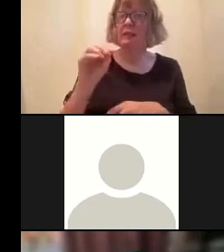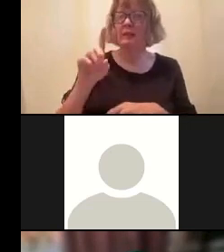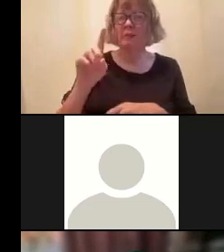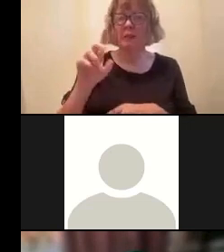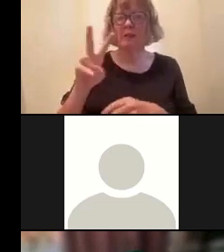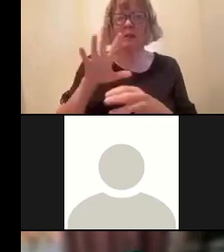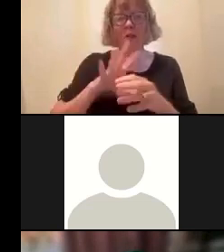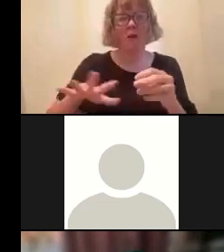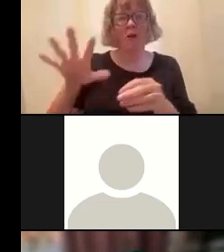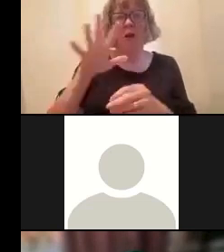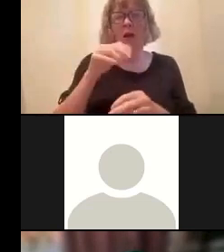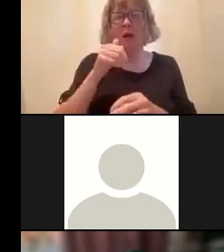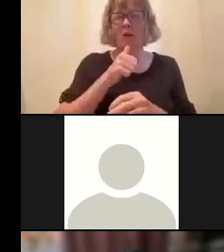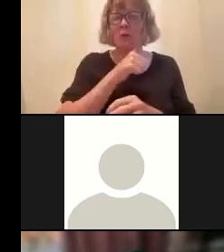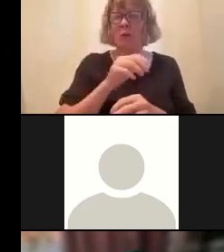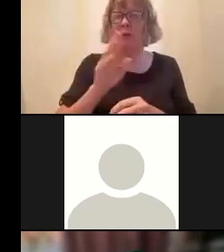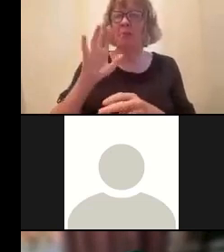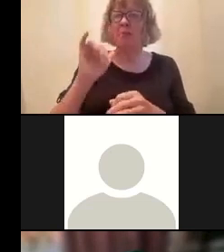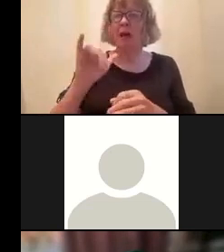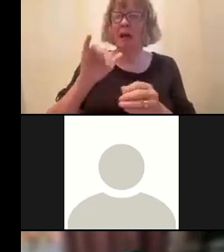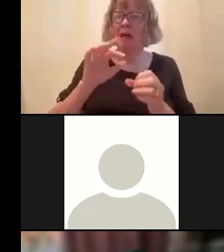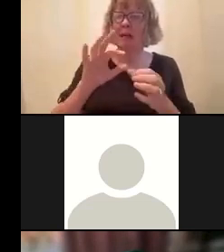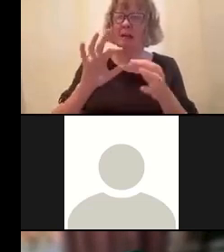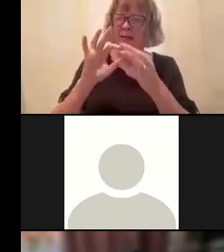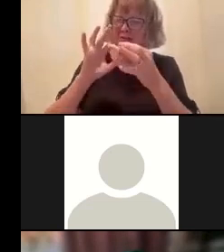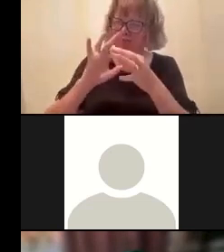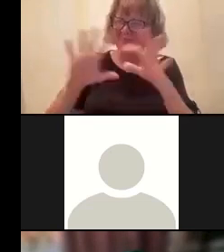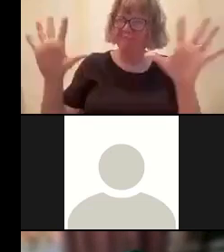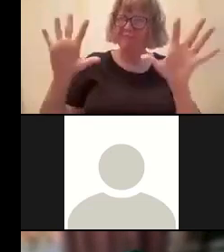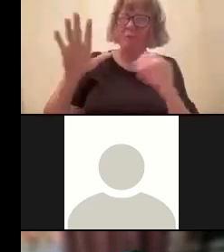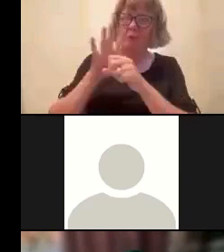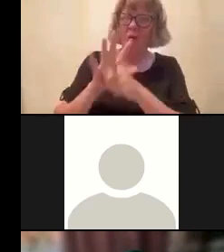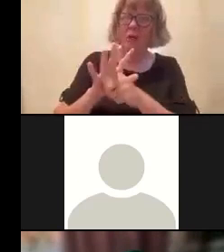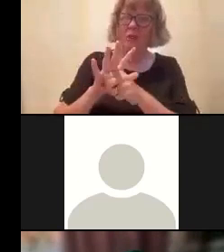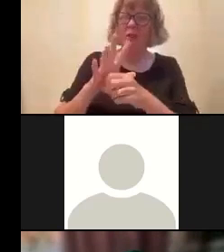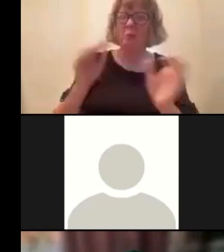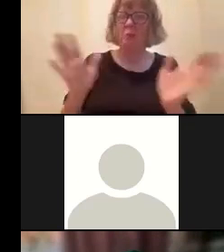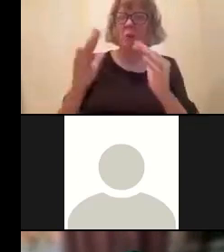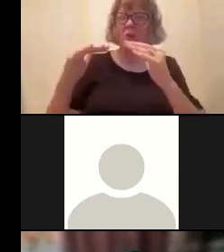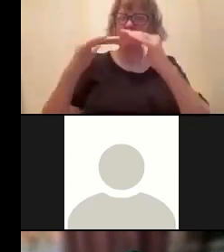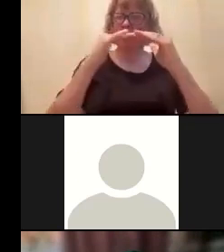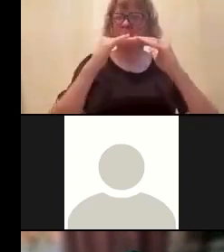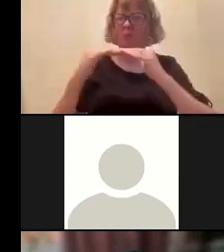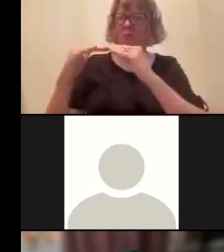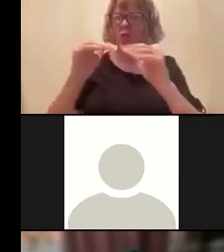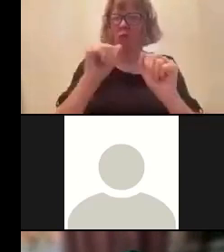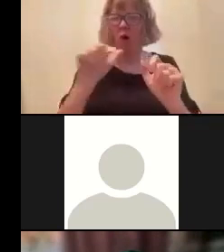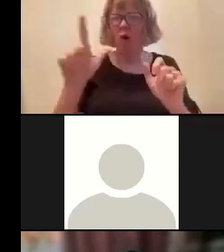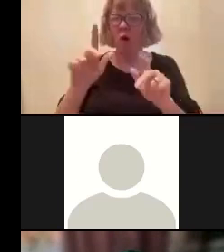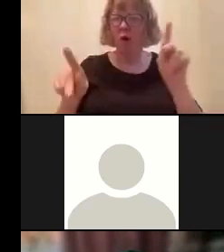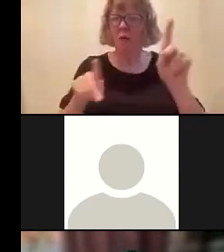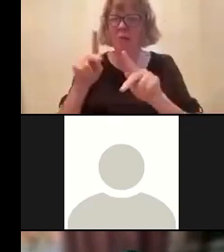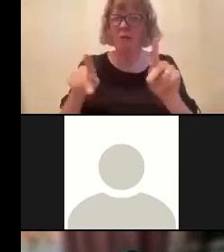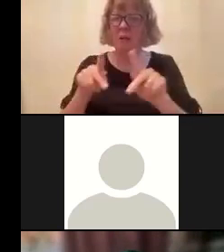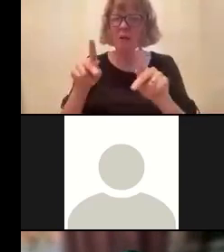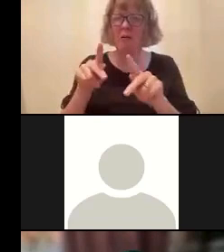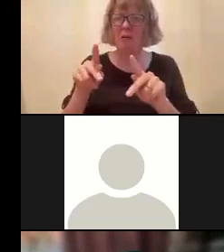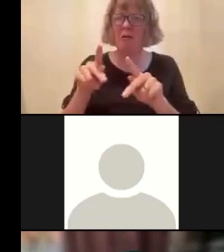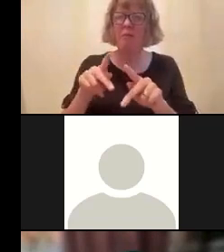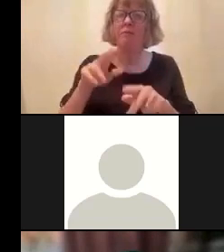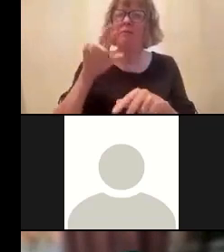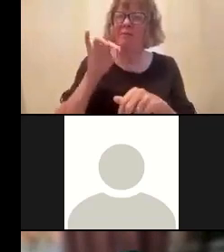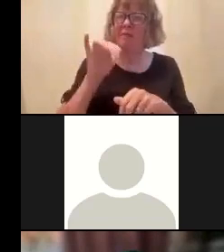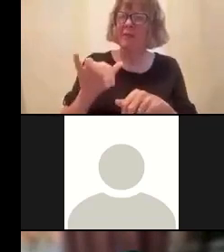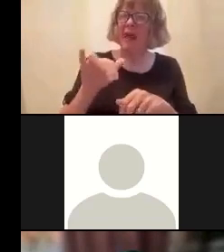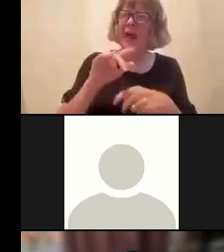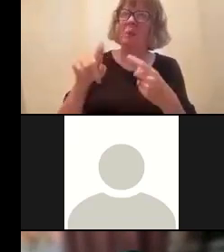dismantling oppression and promoting equity among all people. This is the lens that we look through when we